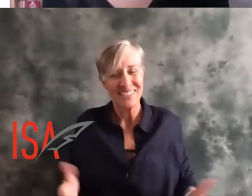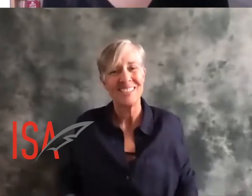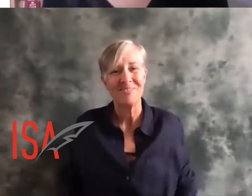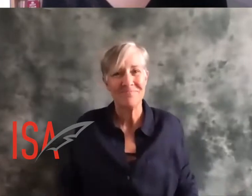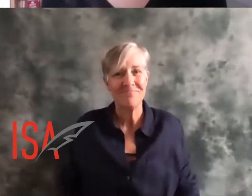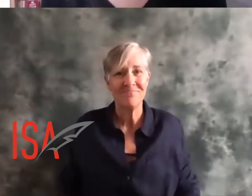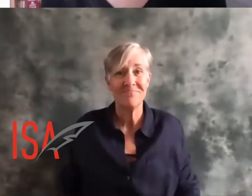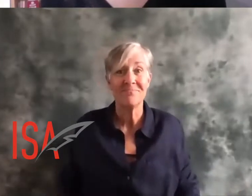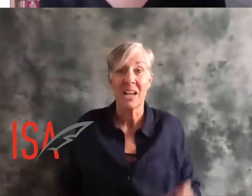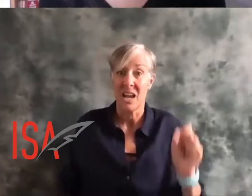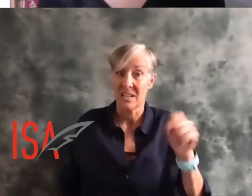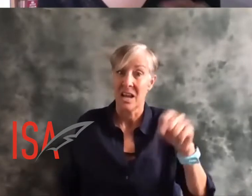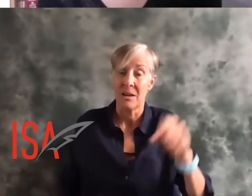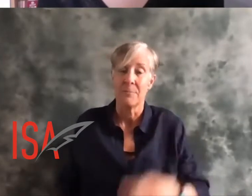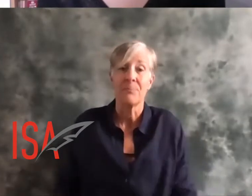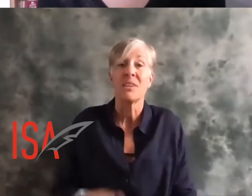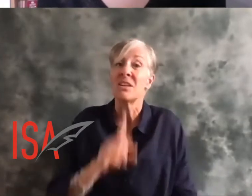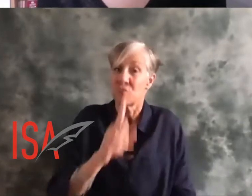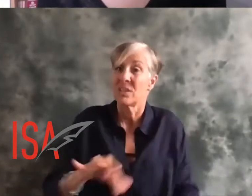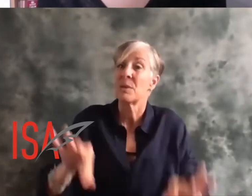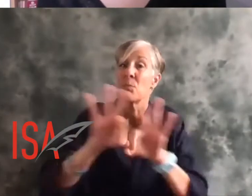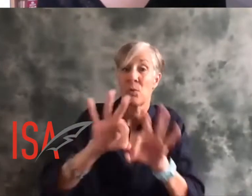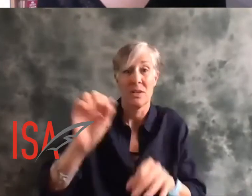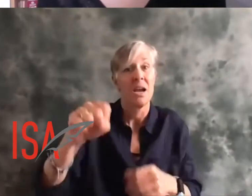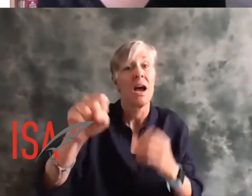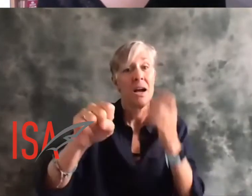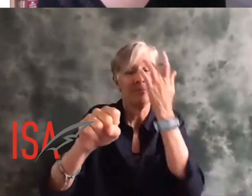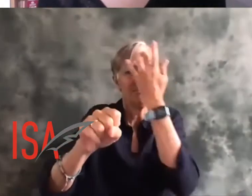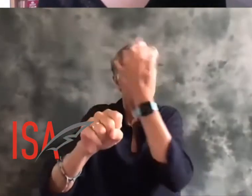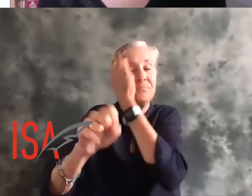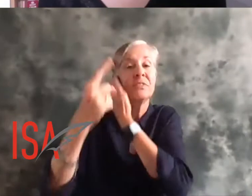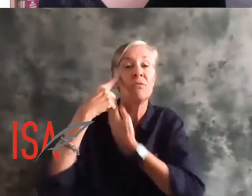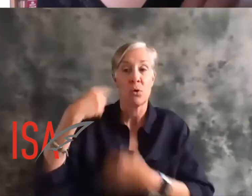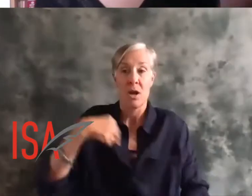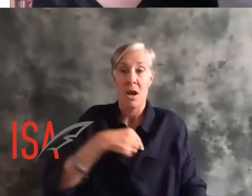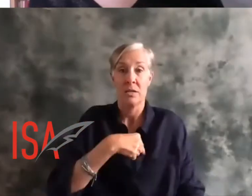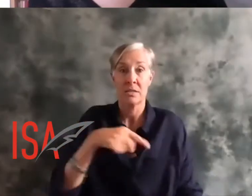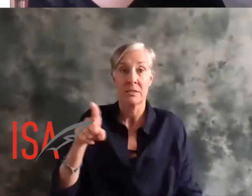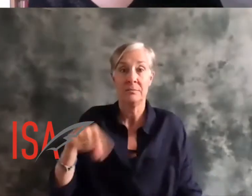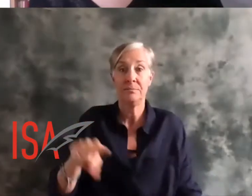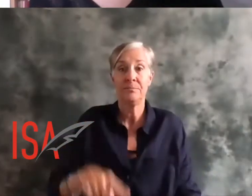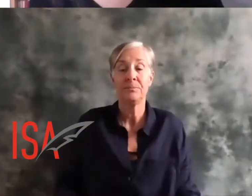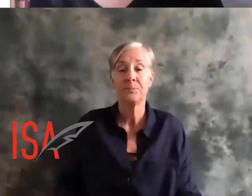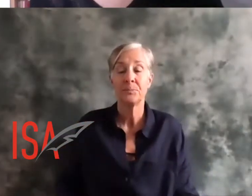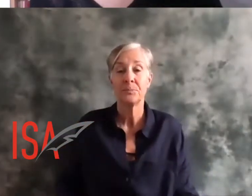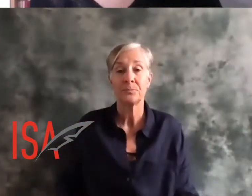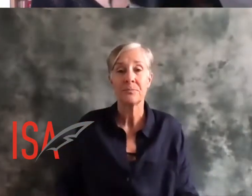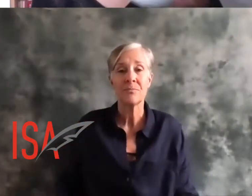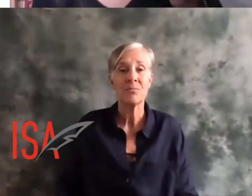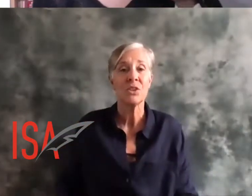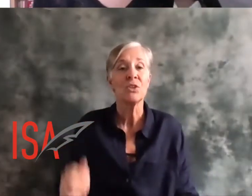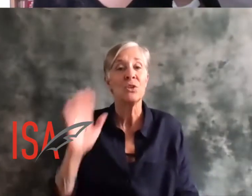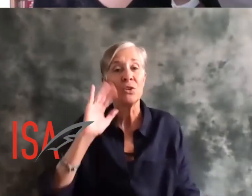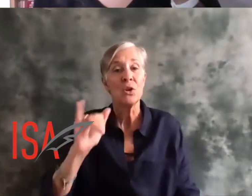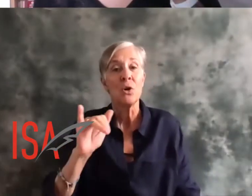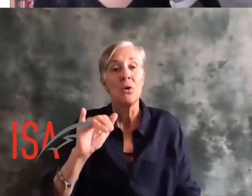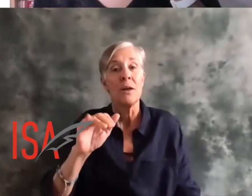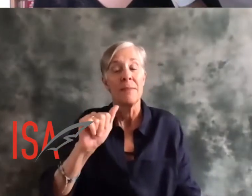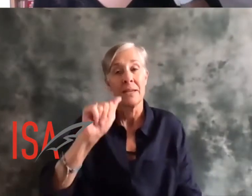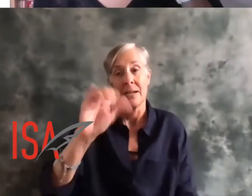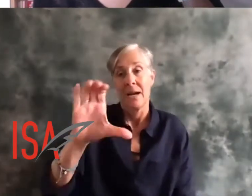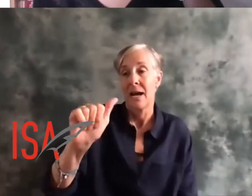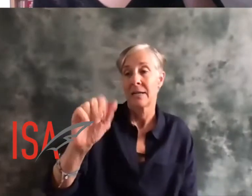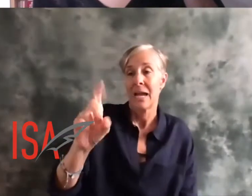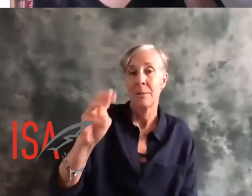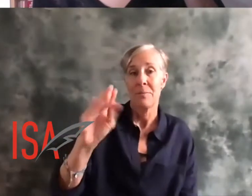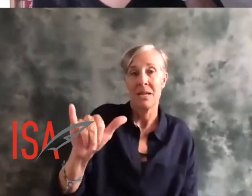Yeah, no, it's really important. And I mean, you know, for those of us, I'm sure you've heard about what the Academy is doing. And